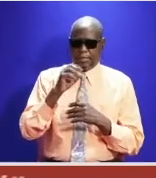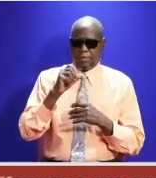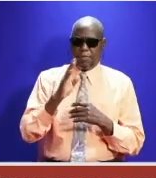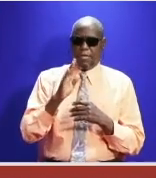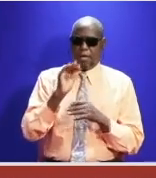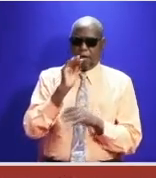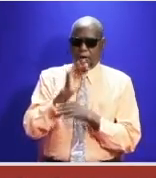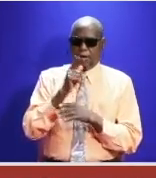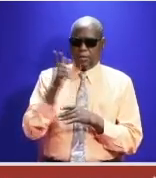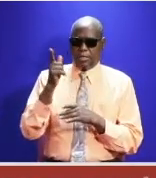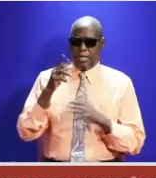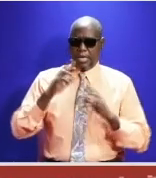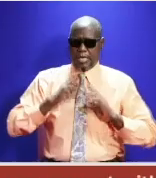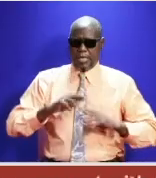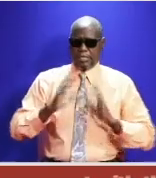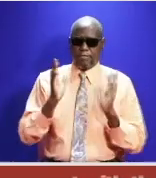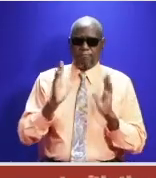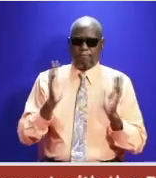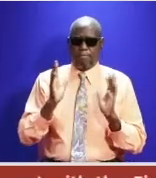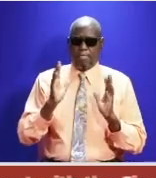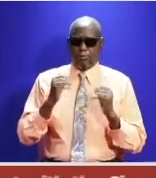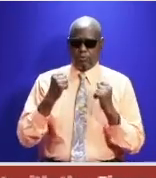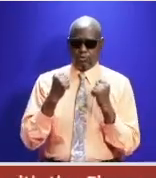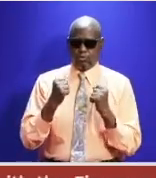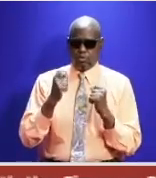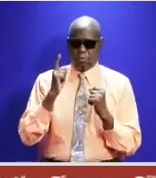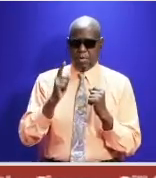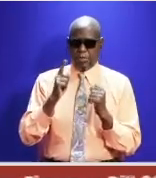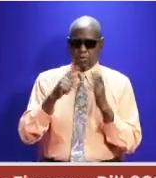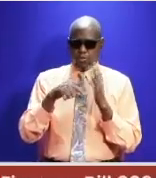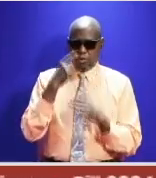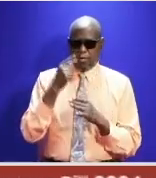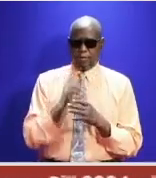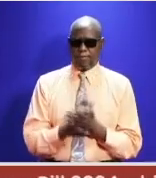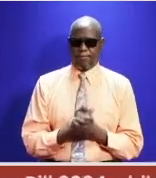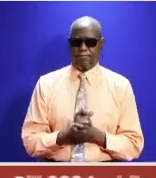not to rest on their laurels if they are to reclaim the title.